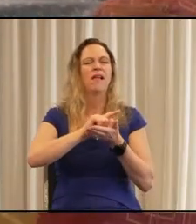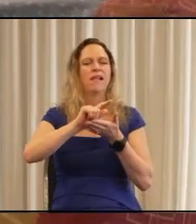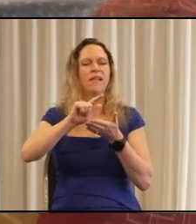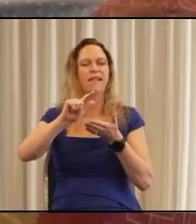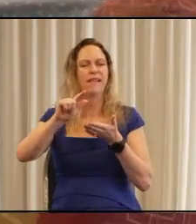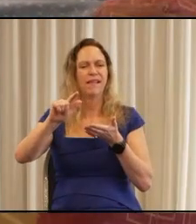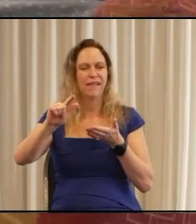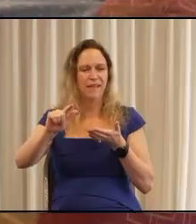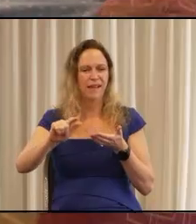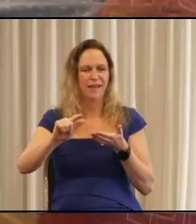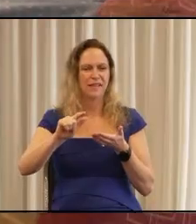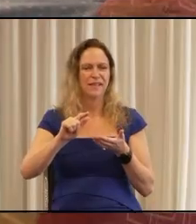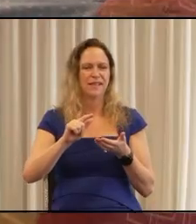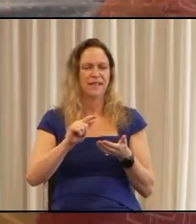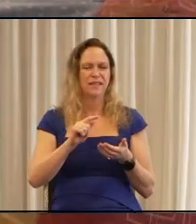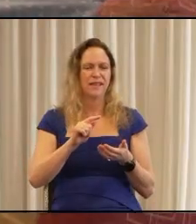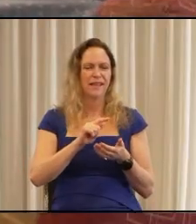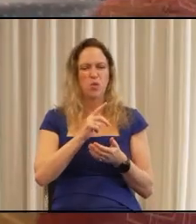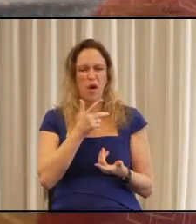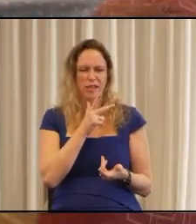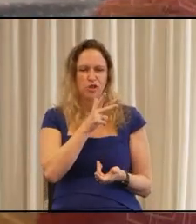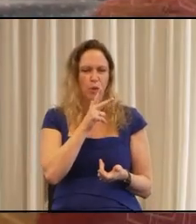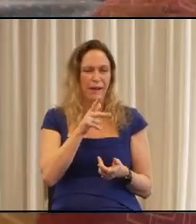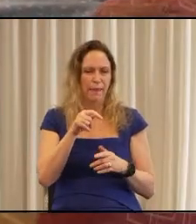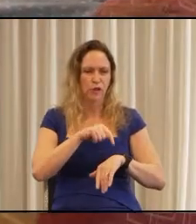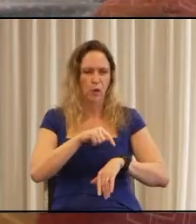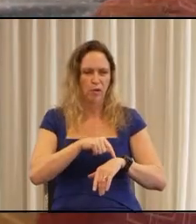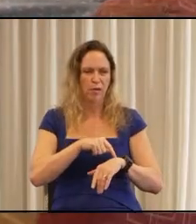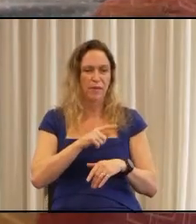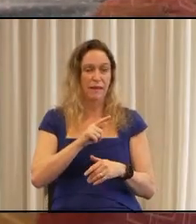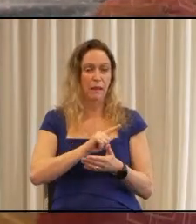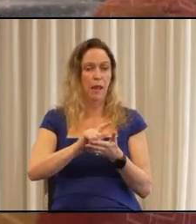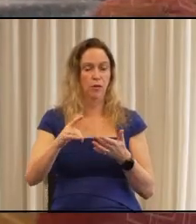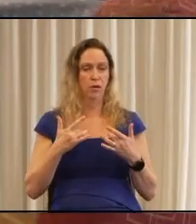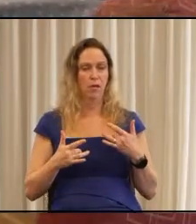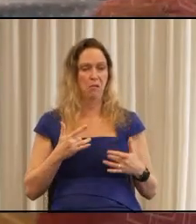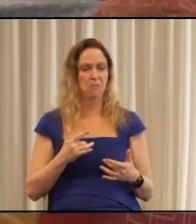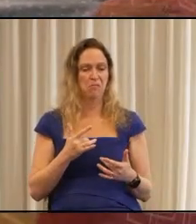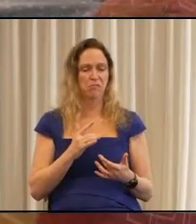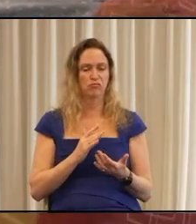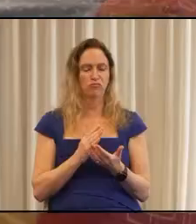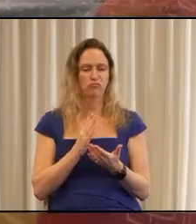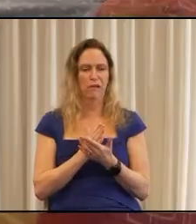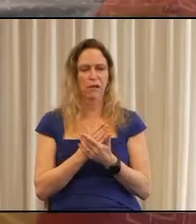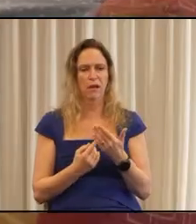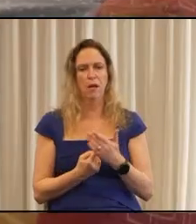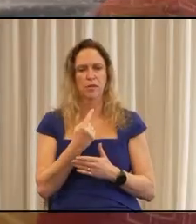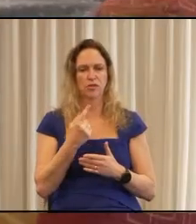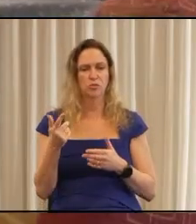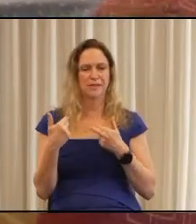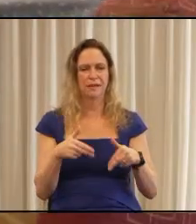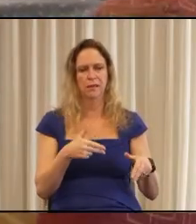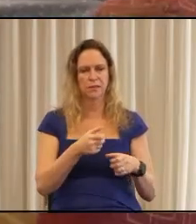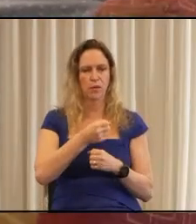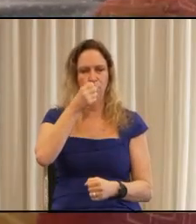was 10 or 12 when we thought of pole dancing as a joke, and then it became a reality. So that's just because we planted that seed back